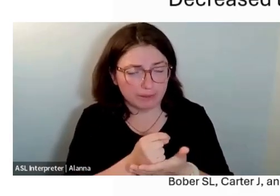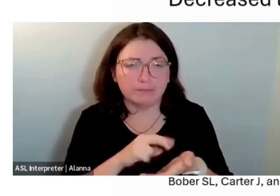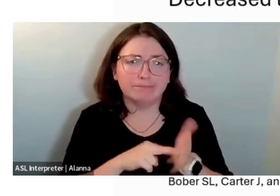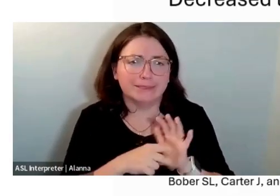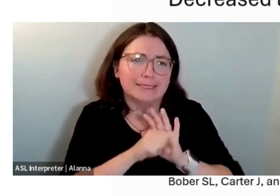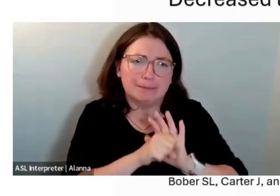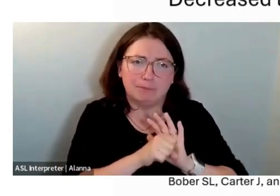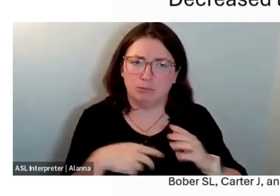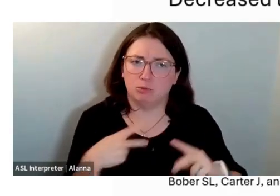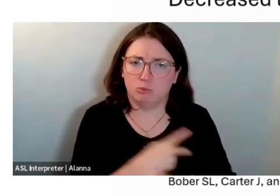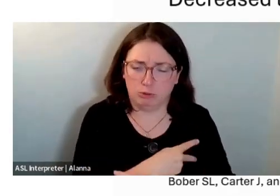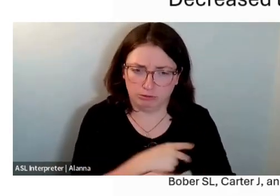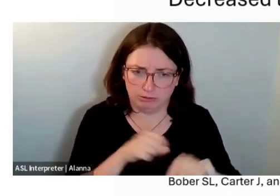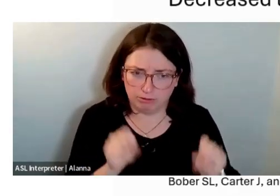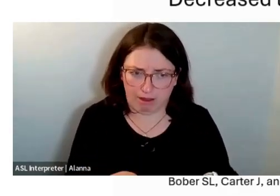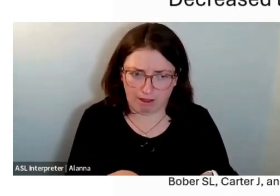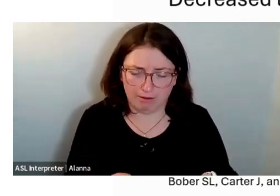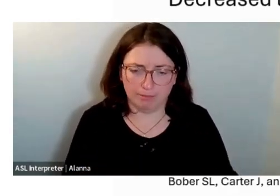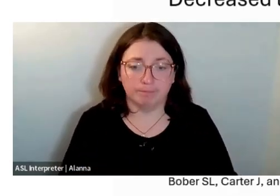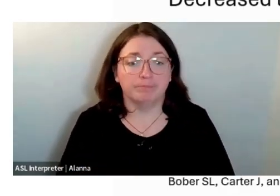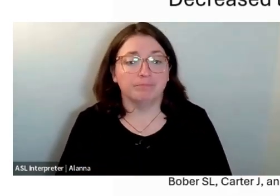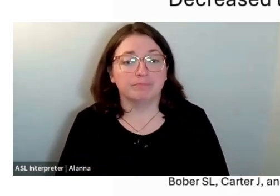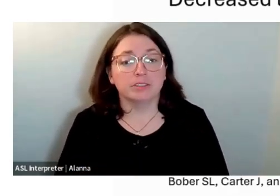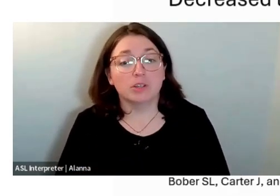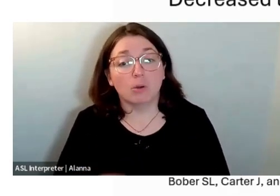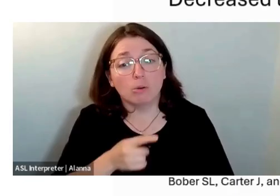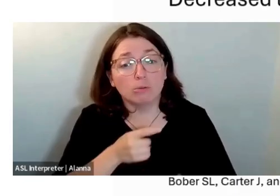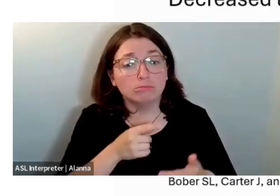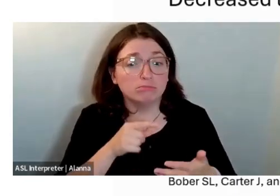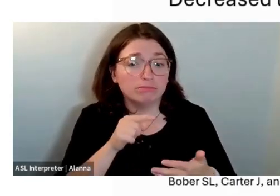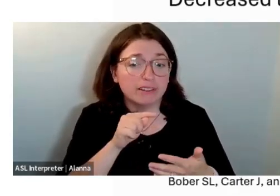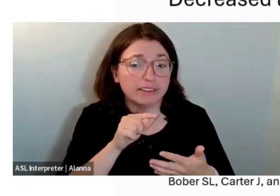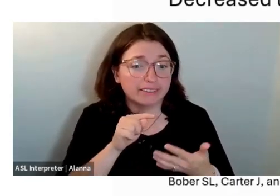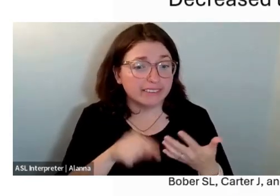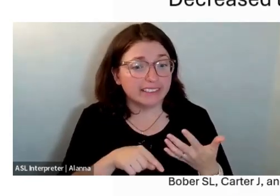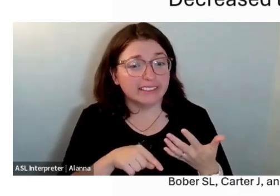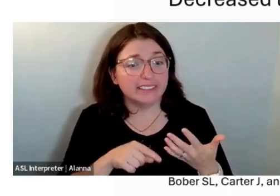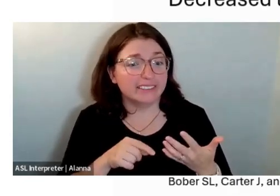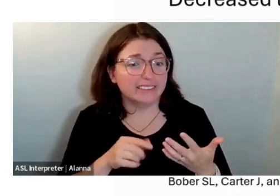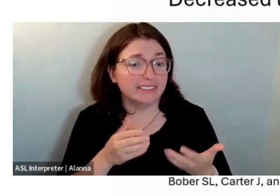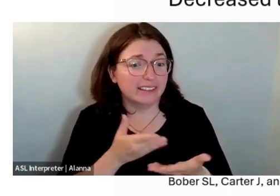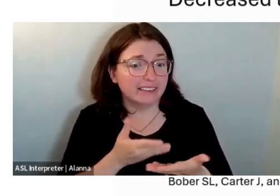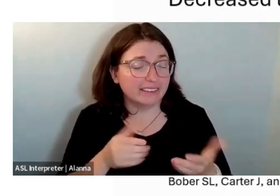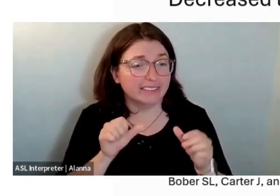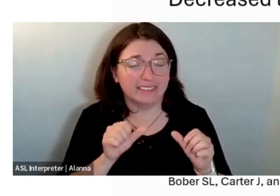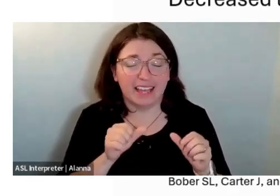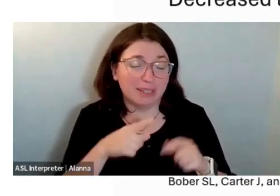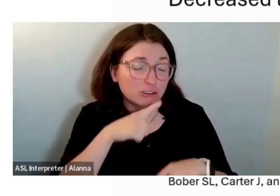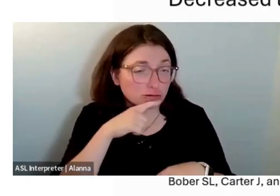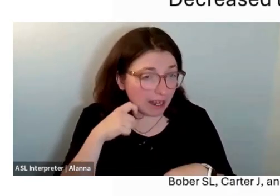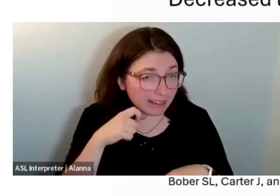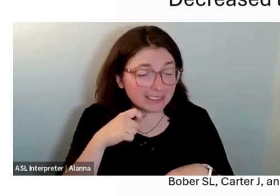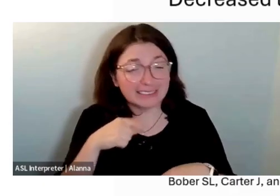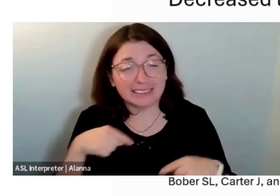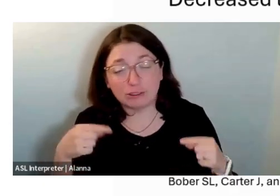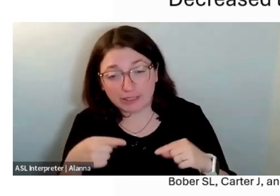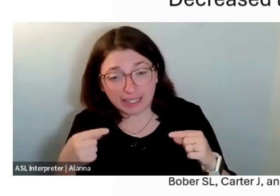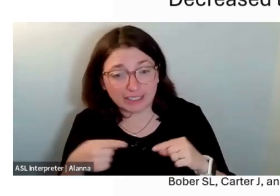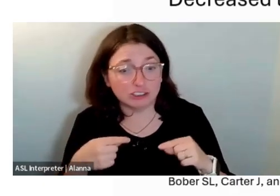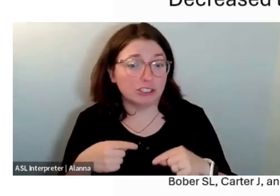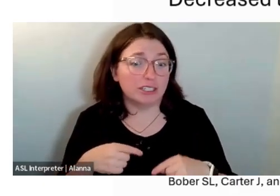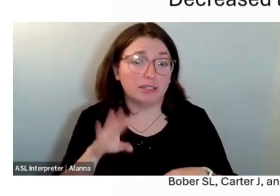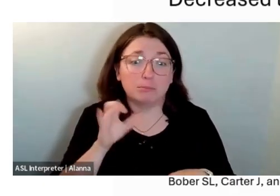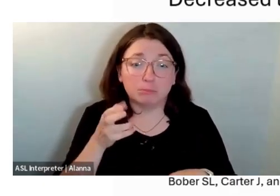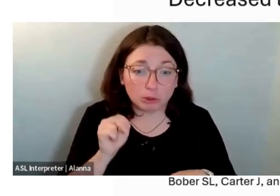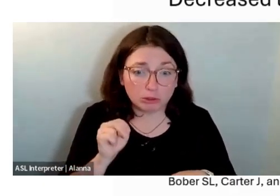can cause day-to-day dryness, irritation, burning, and discomfort, even in the absence of sexual touch